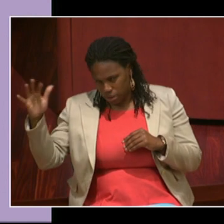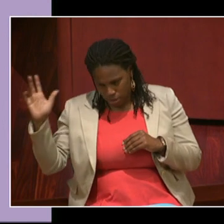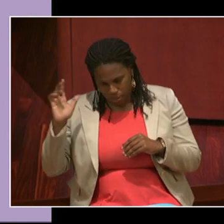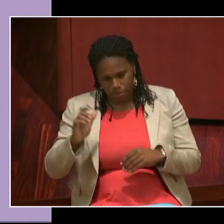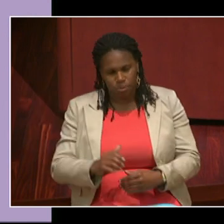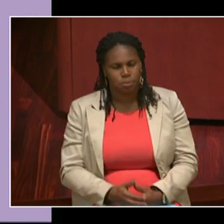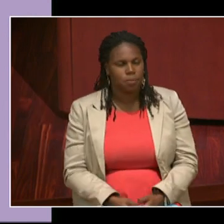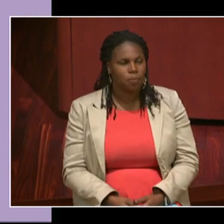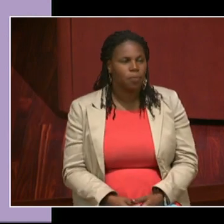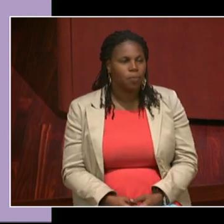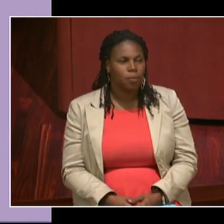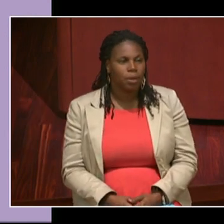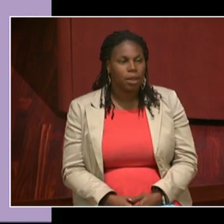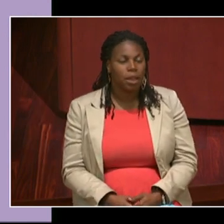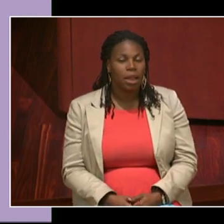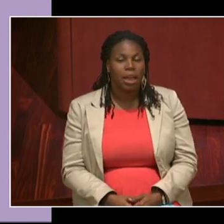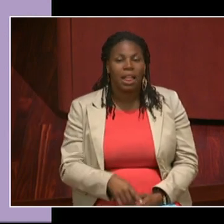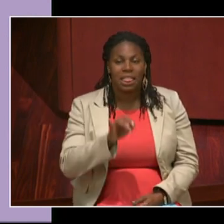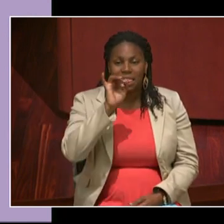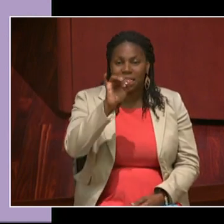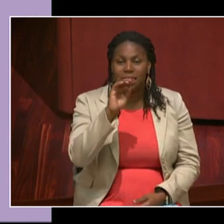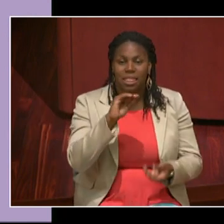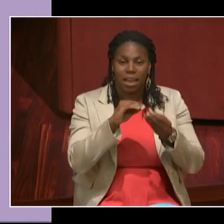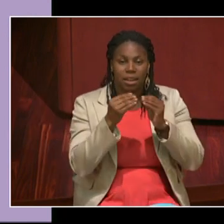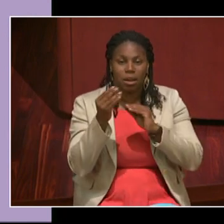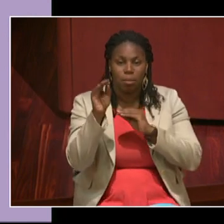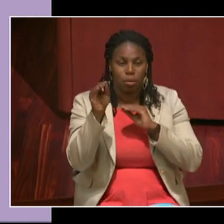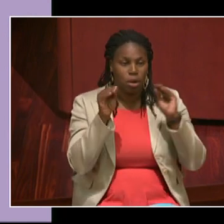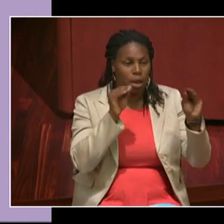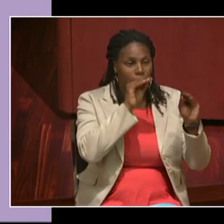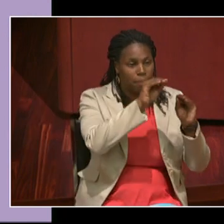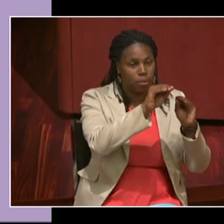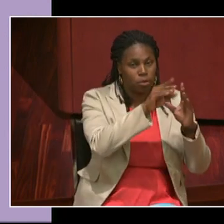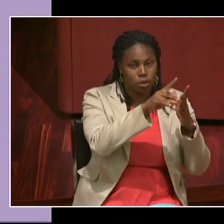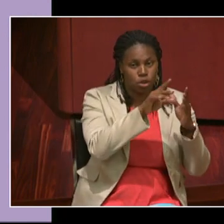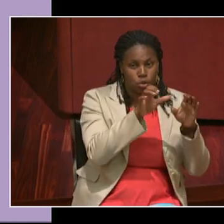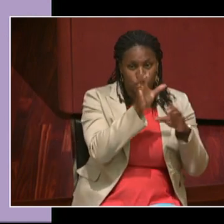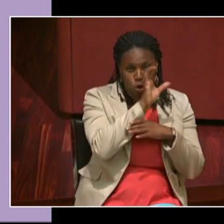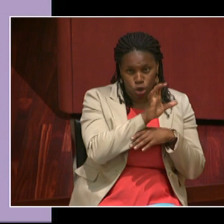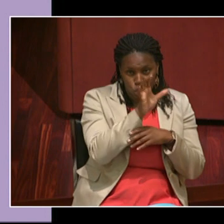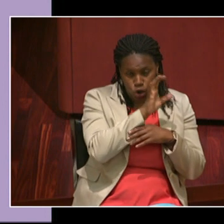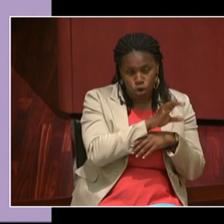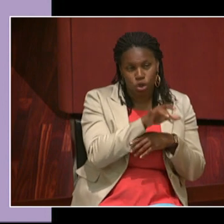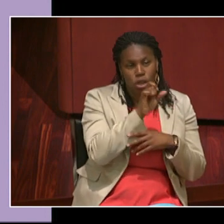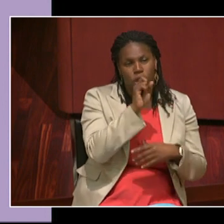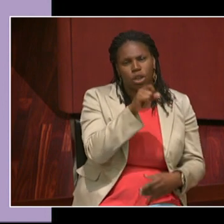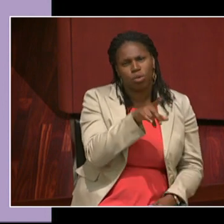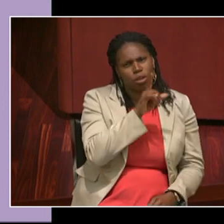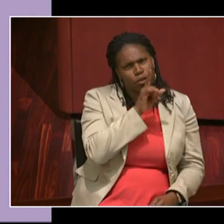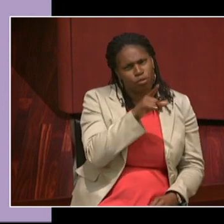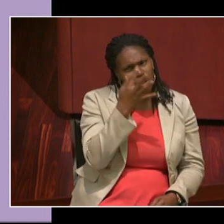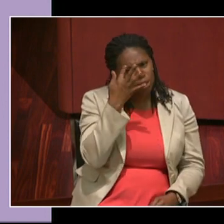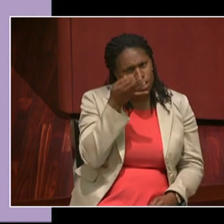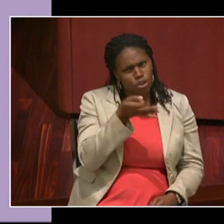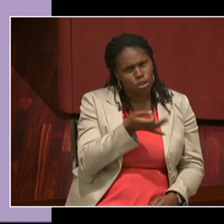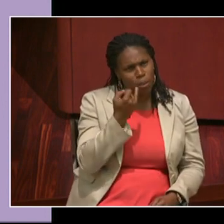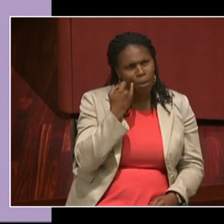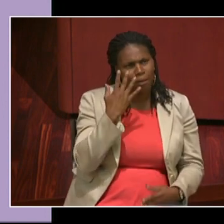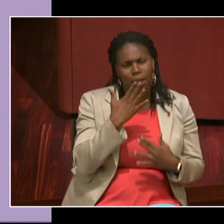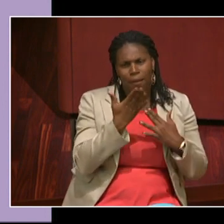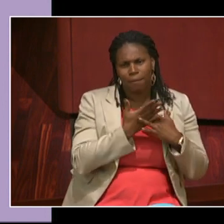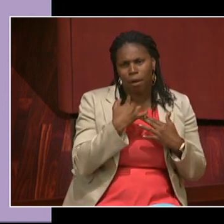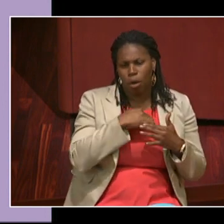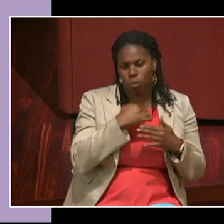A1234567 kind of number. If you take that number and pop it into this search, you can really quickly determine whether it's a file that